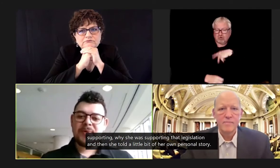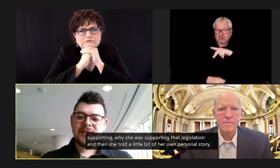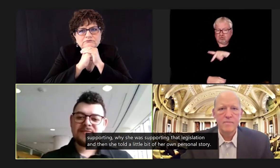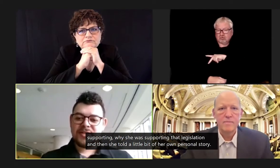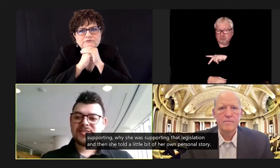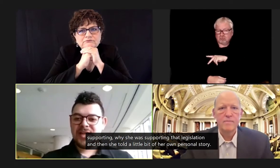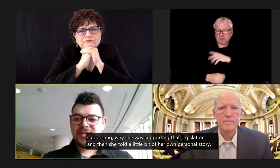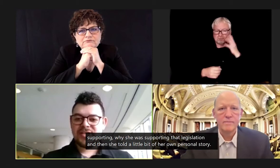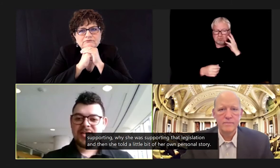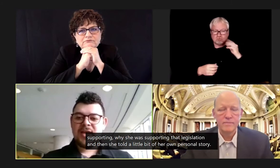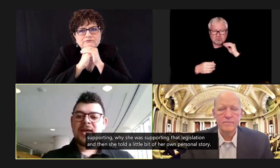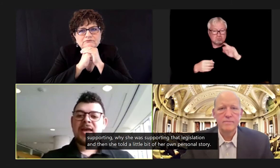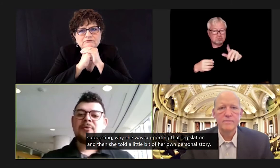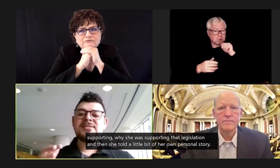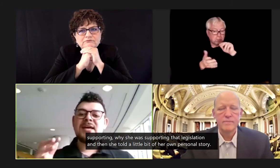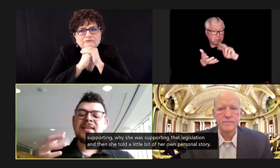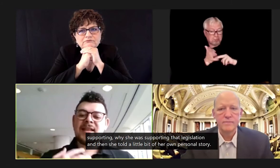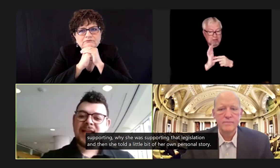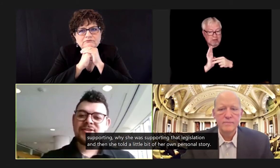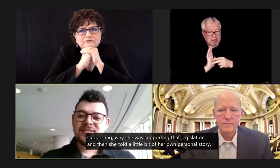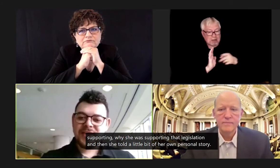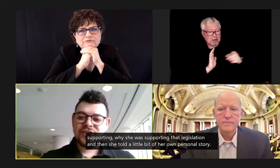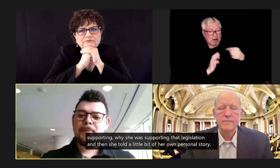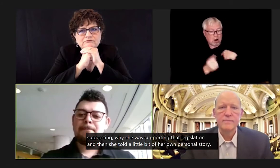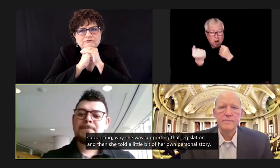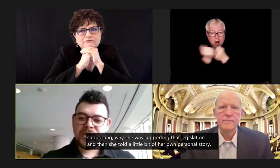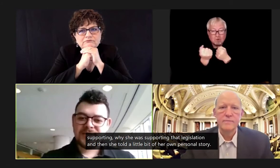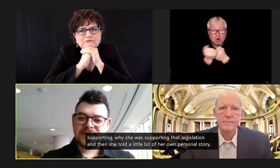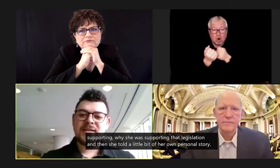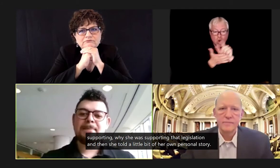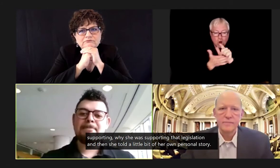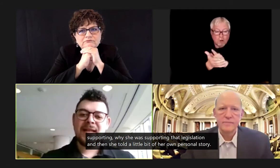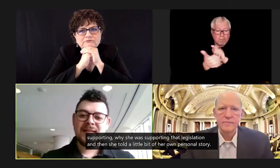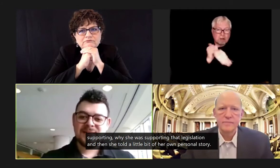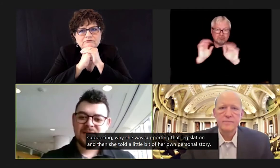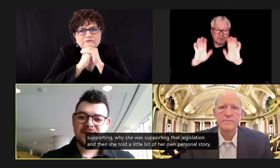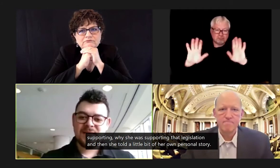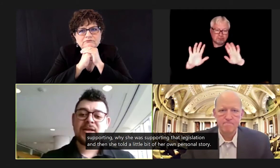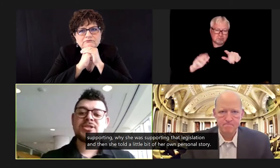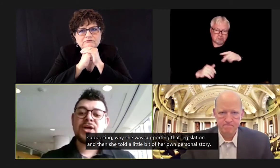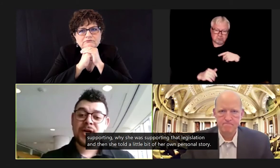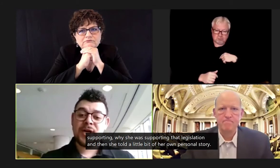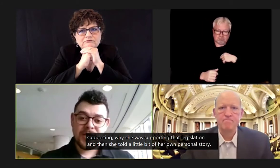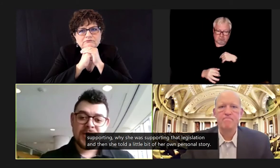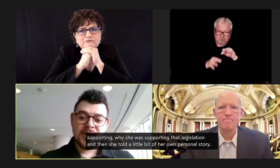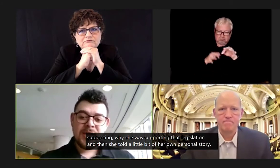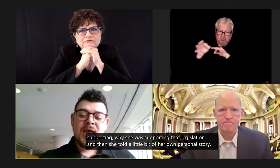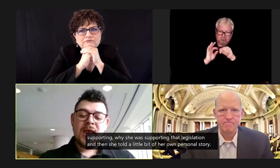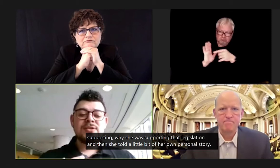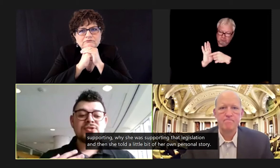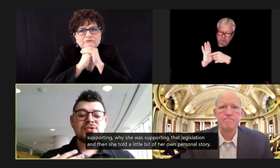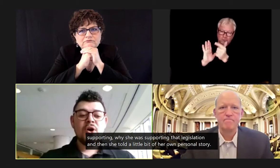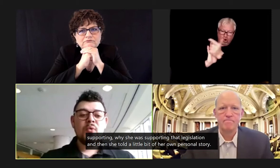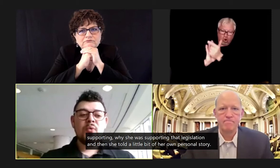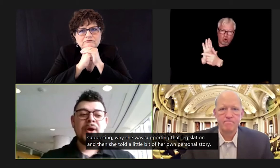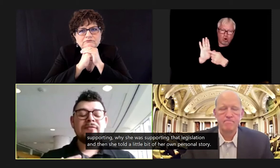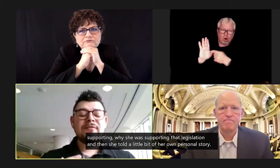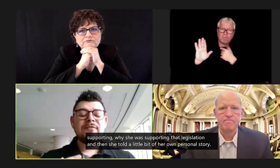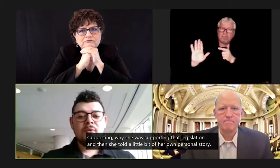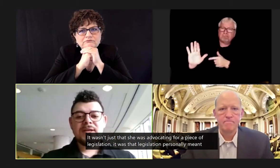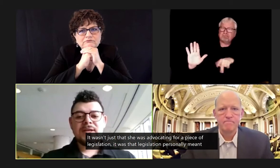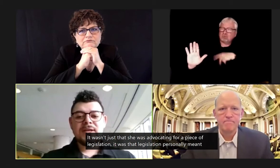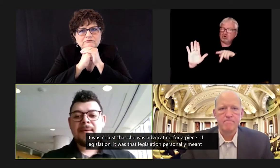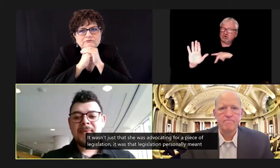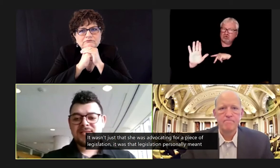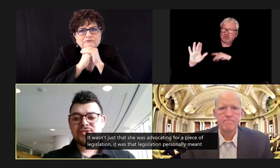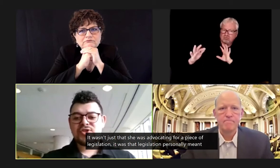for a piece of legislation. It was that legislation personally meant something to her. And so when I